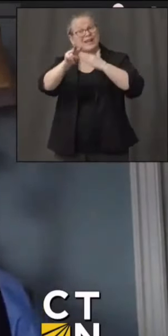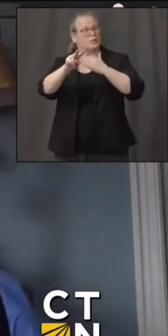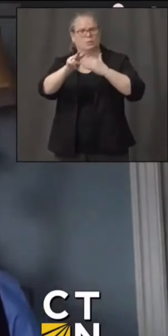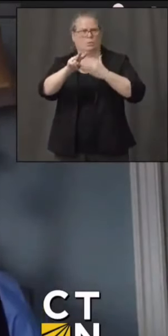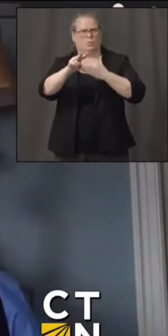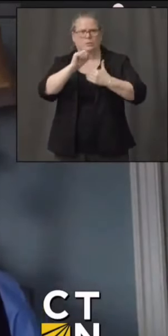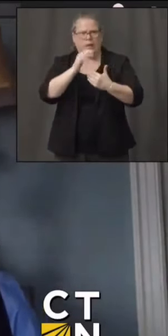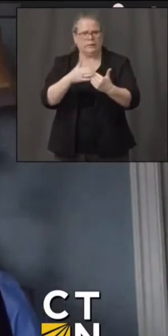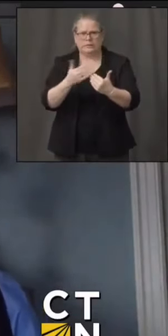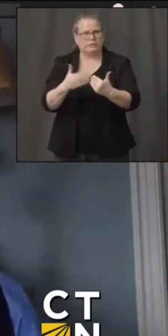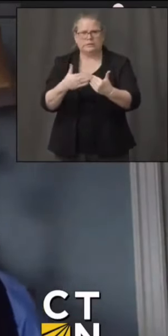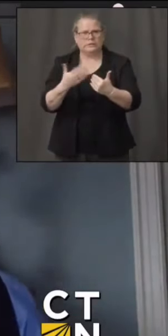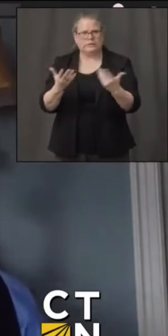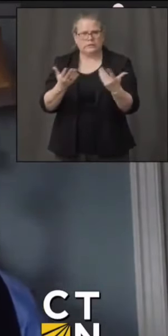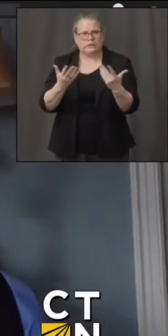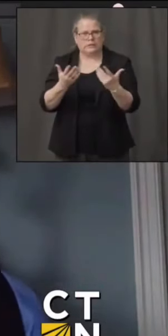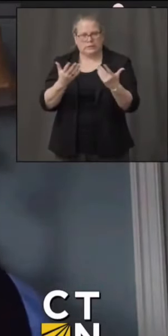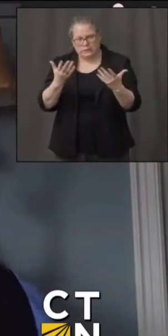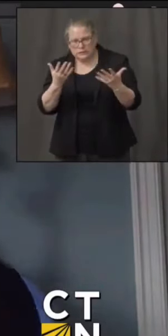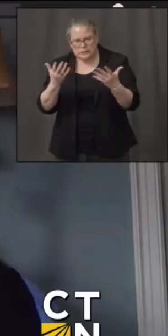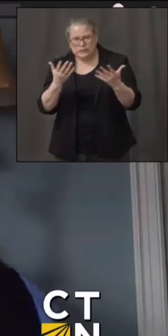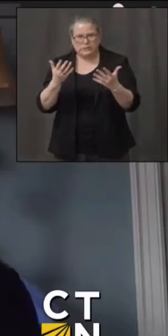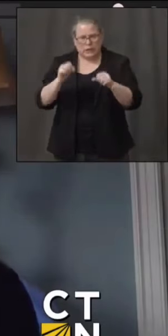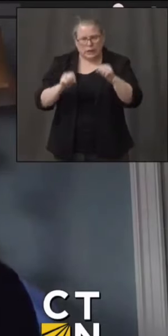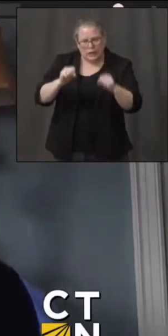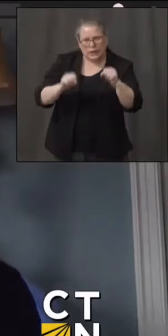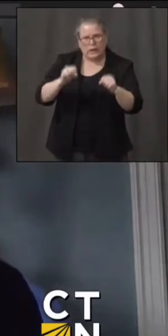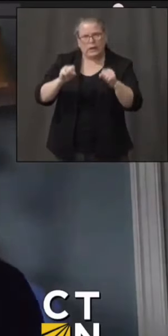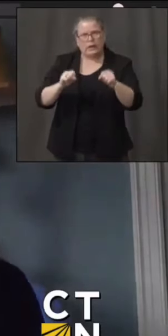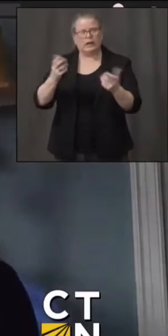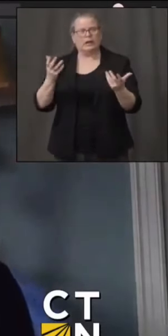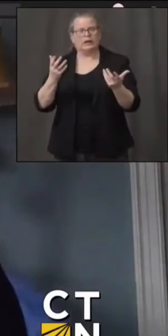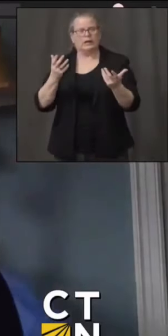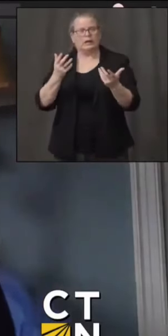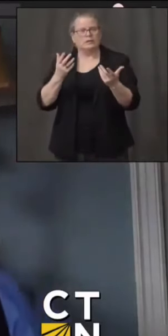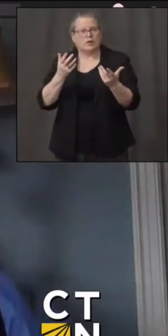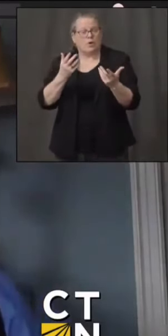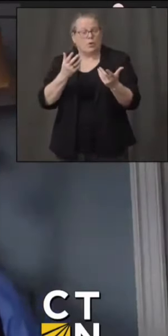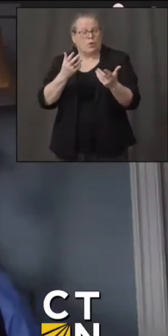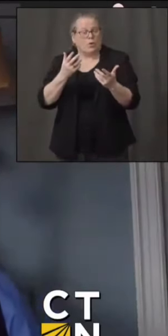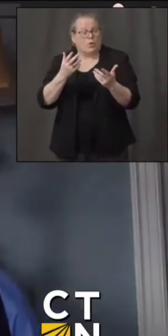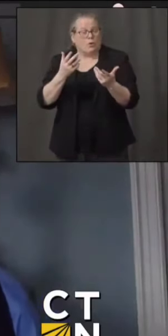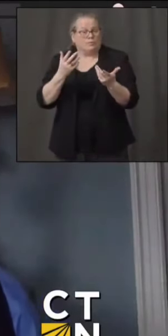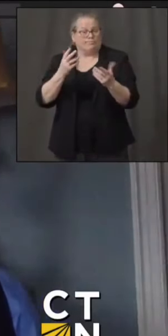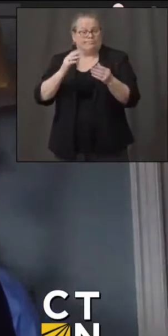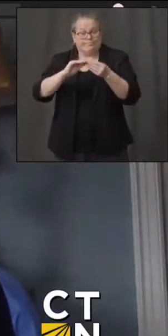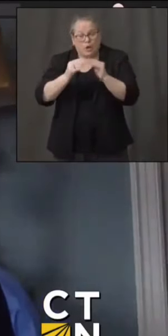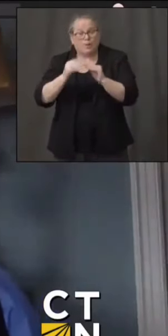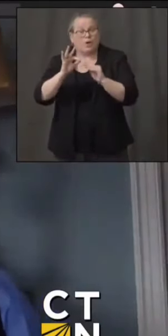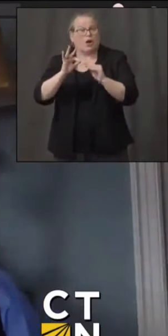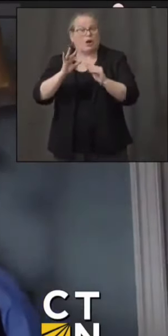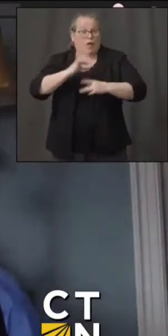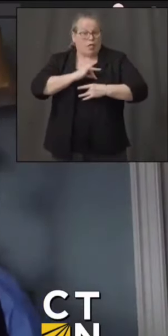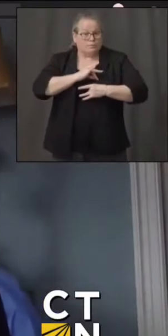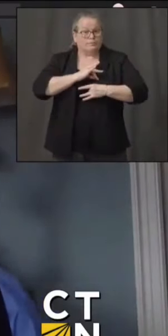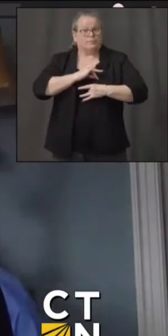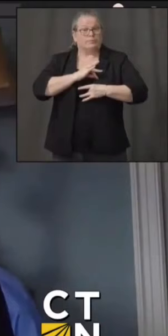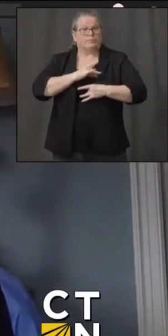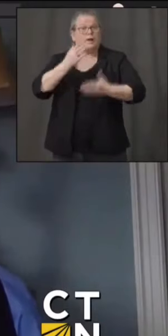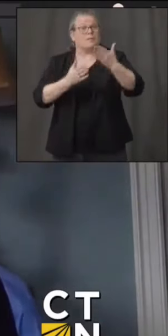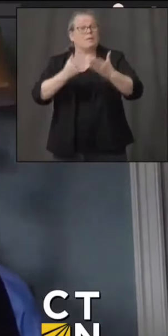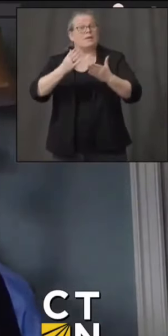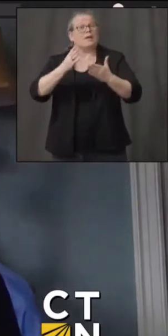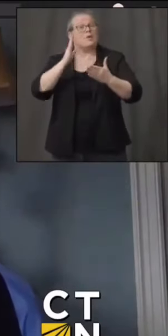it's also clear that we are probably going to see increased in COVID activity in the Southern Hemisphere, in